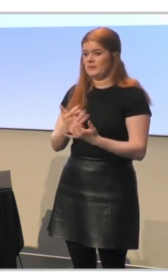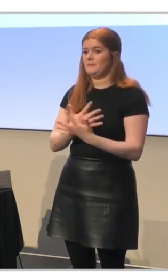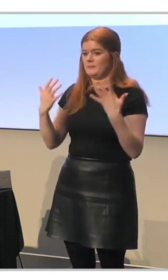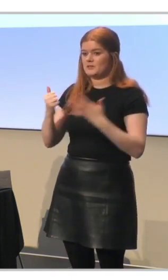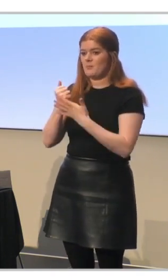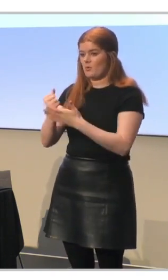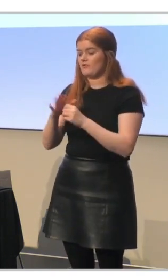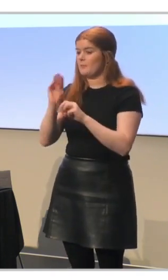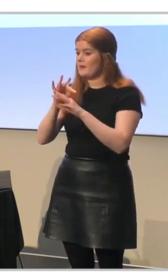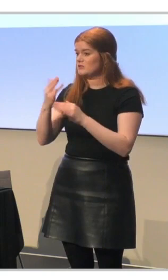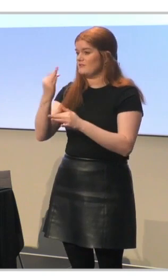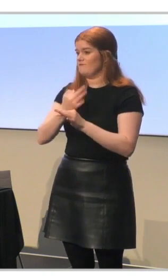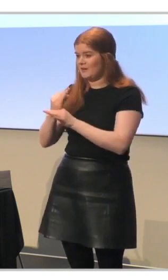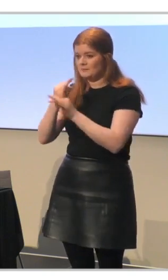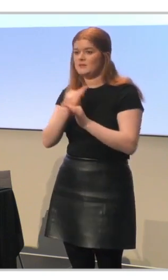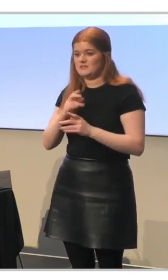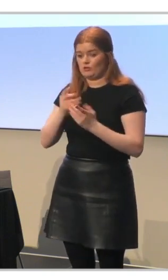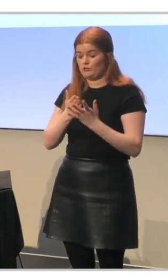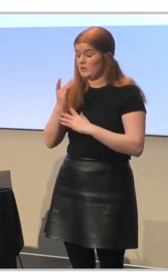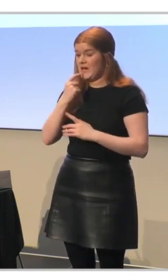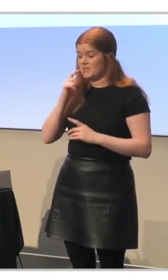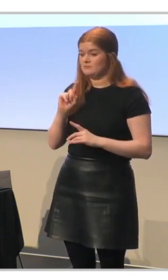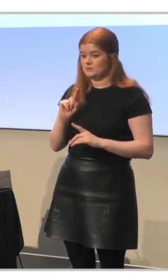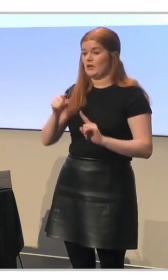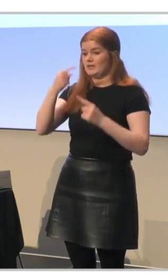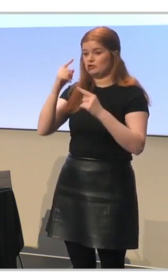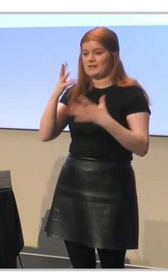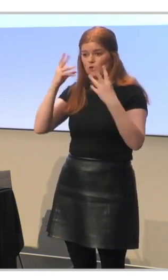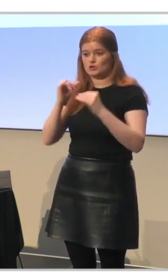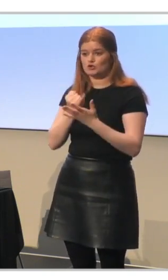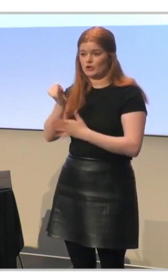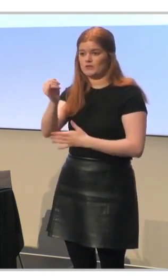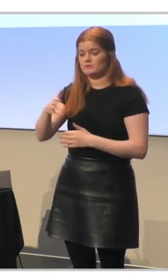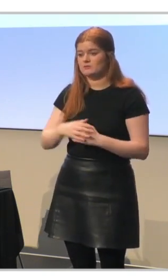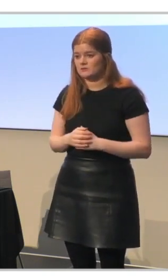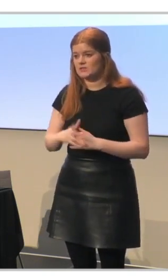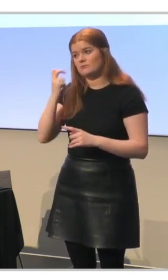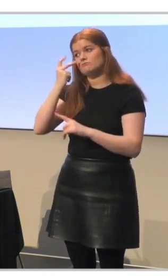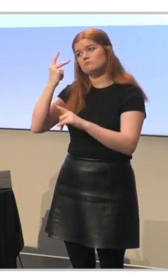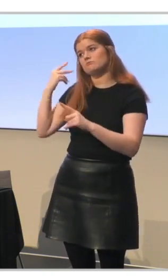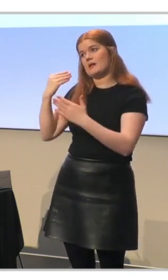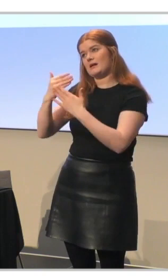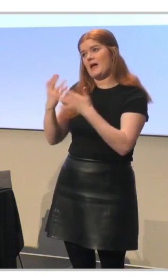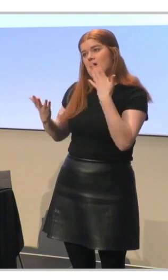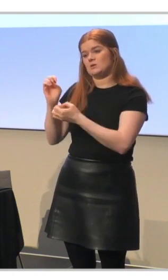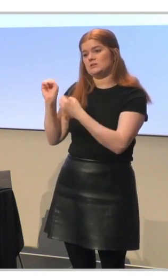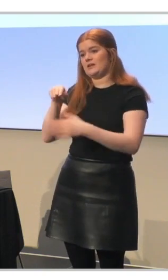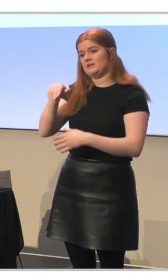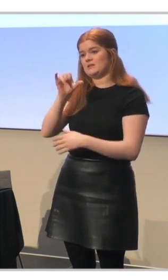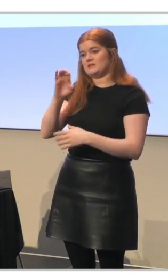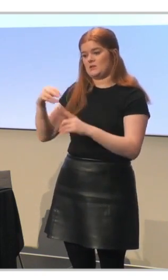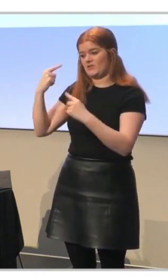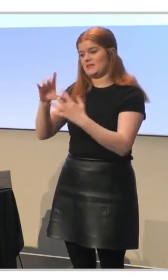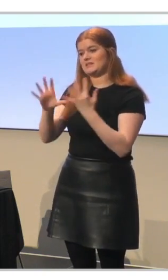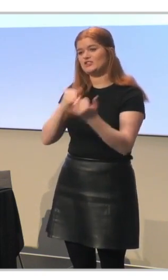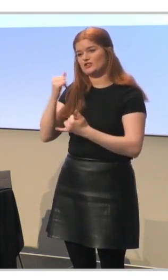to parents and families on their challenging and testing educational journeys. Reflecting on the profile and delivery of the NCSE over the last